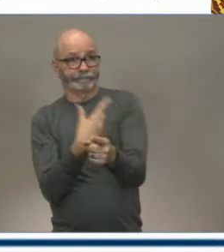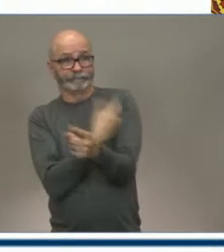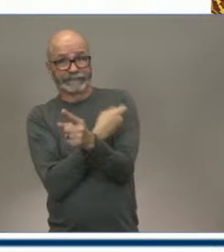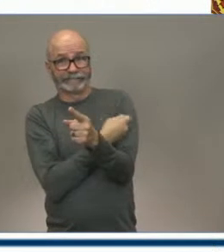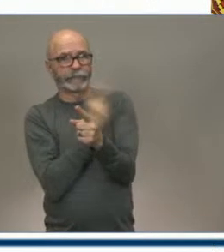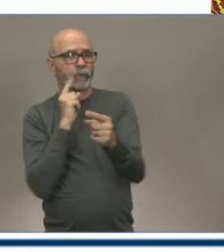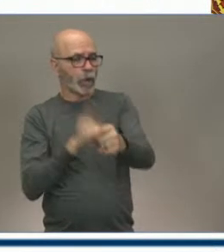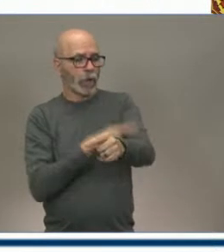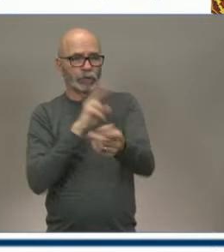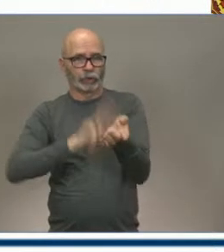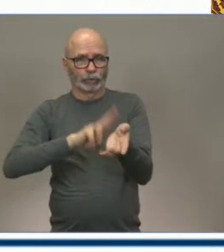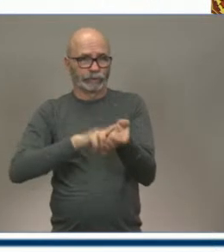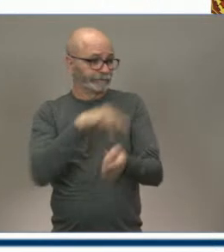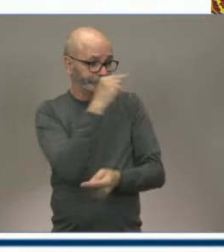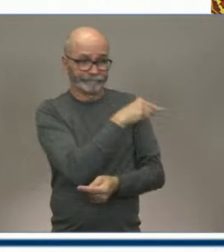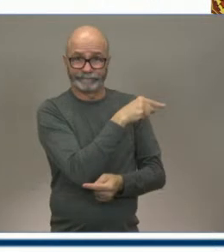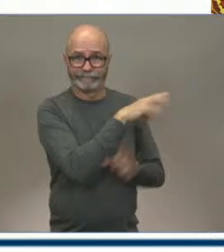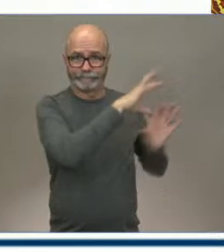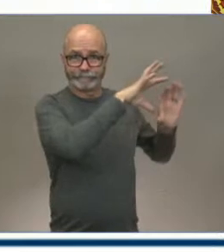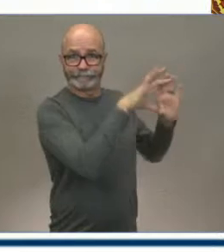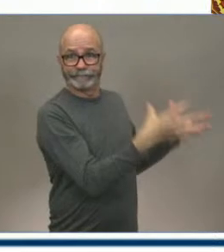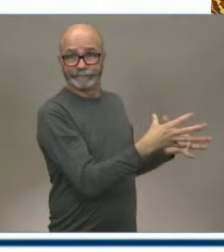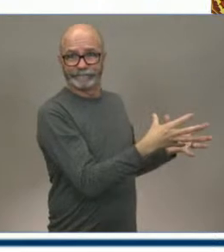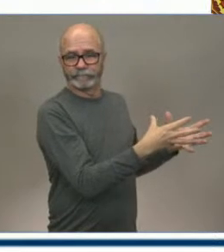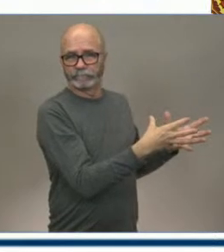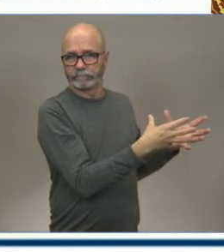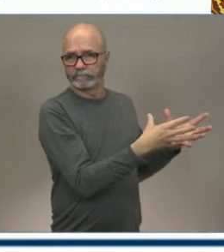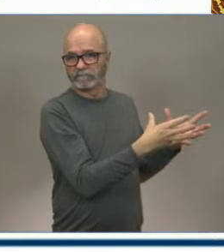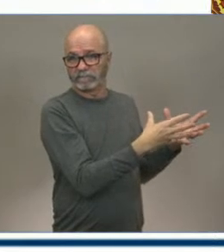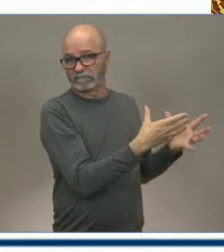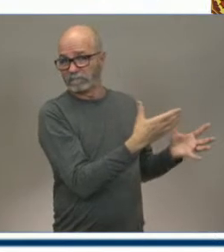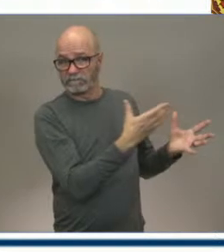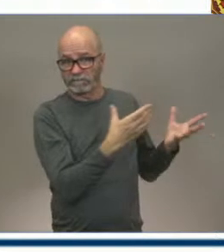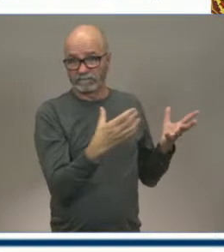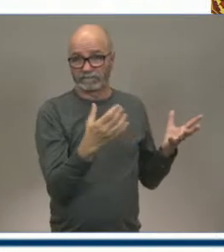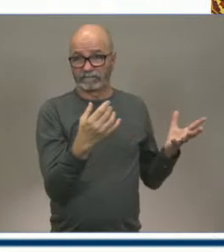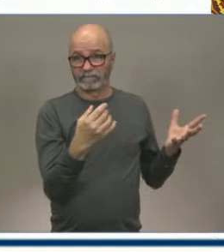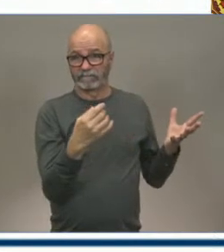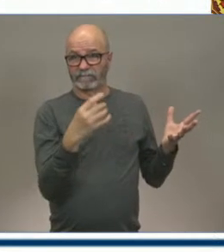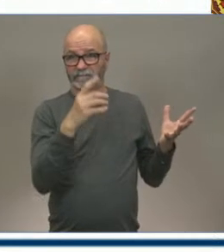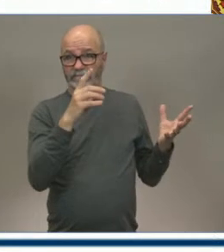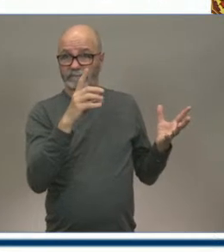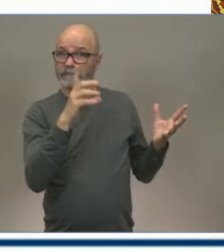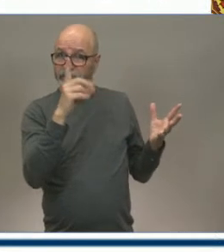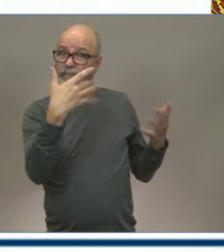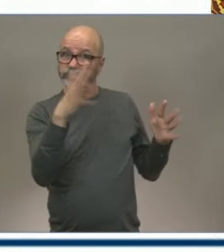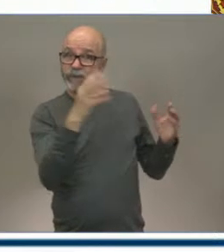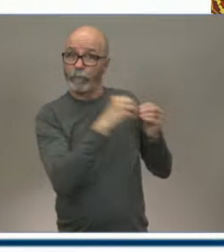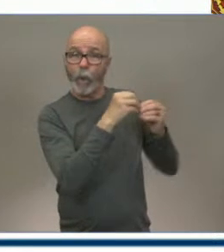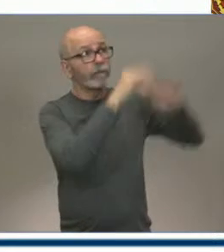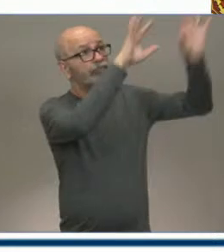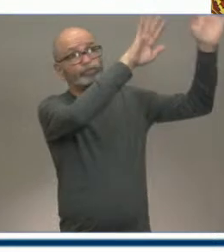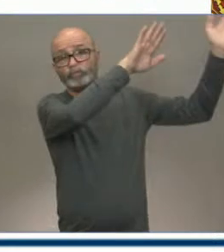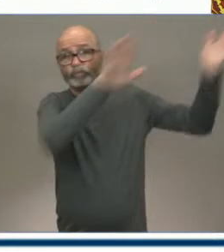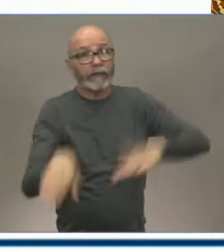care. I'm just wondering what's behind that. Have we received more vaccine than expected?